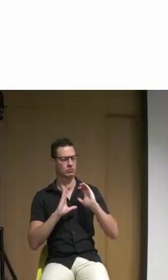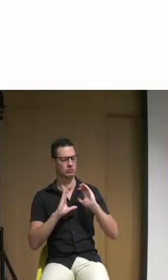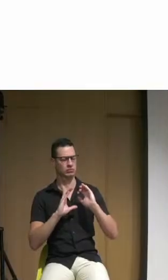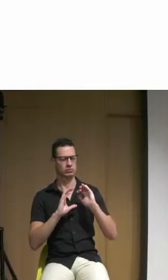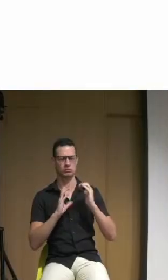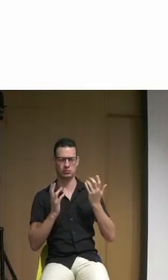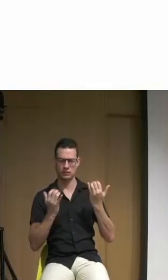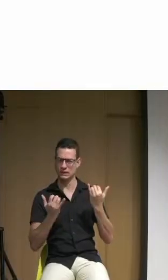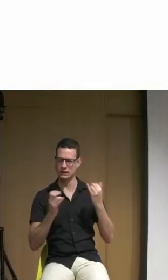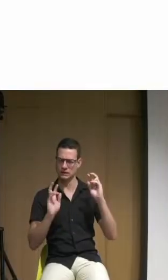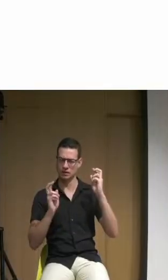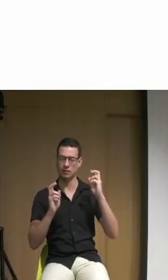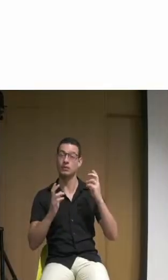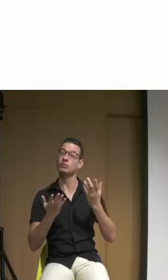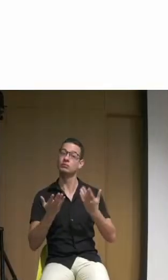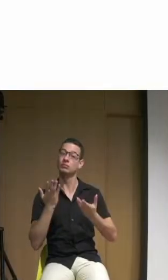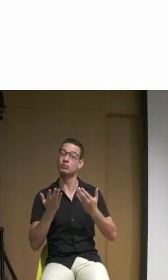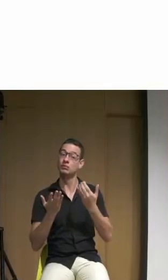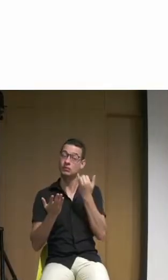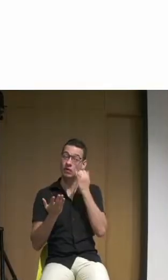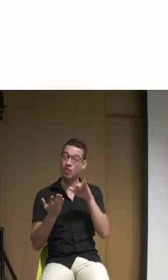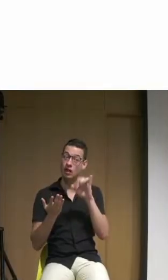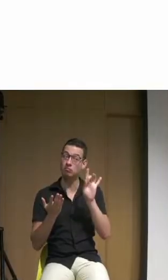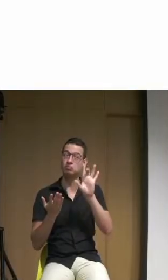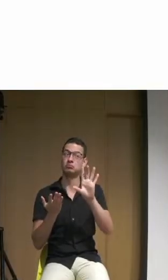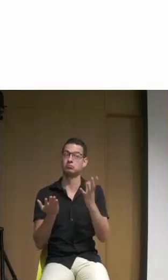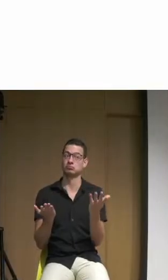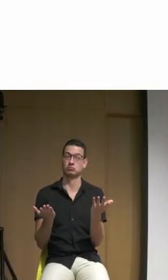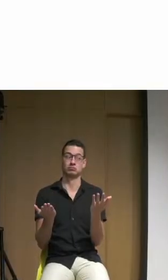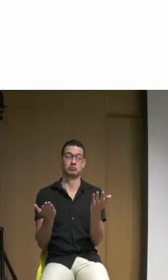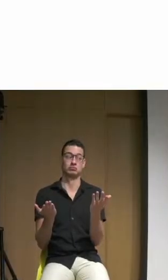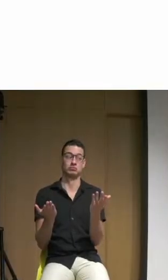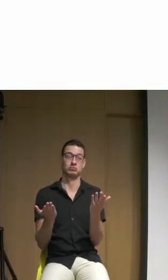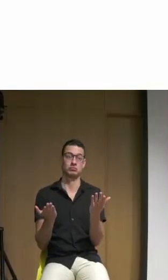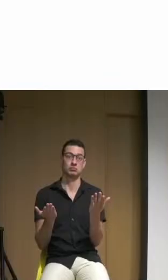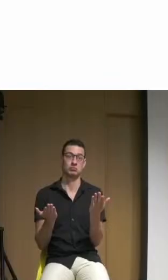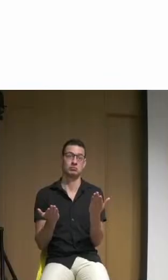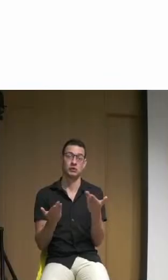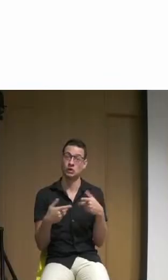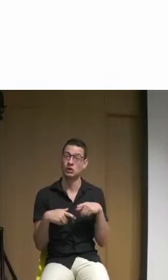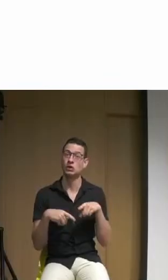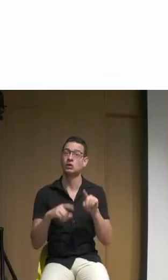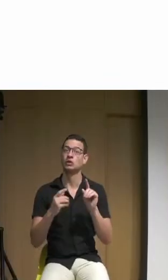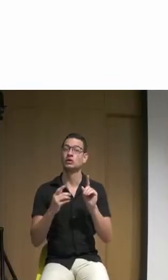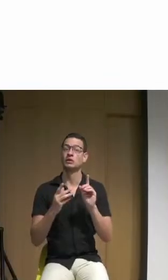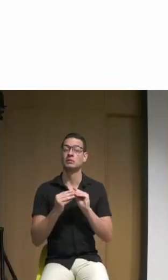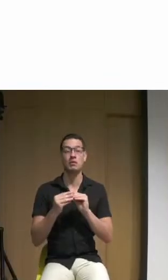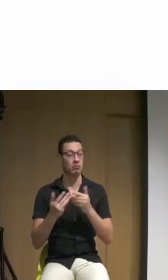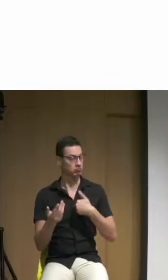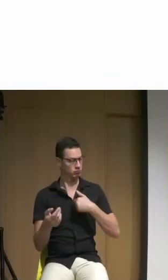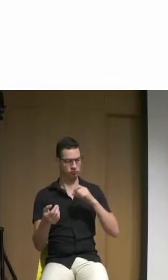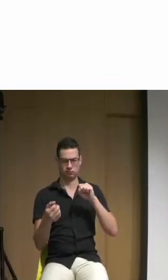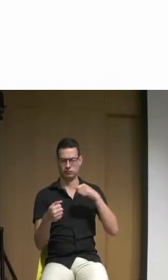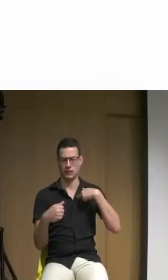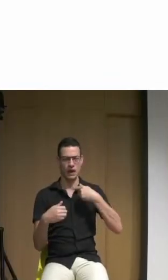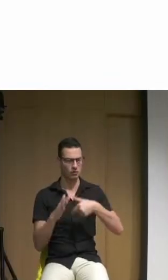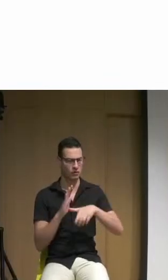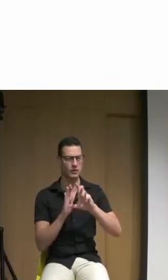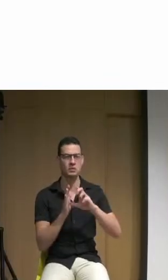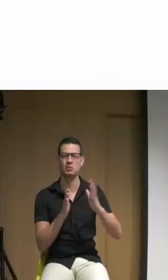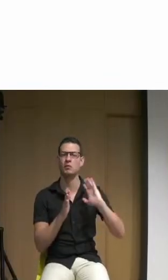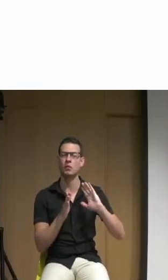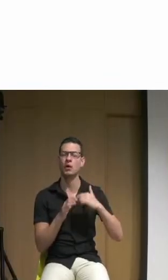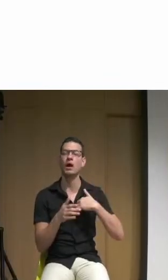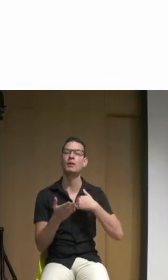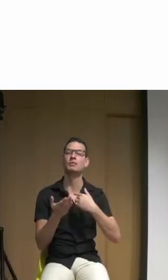nature. So if this is something that is being presented as part of the commission meeting, then, yes, I reviewed it in advance. I'm